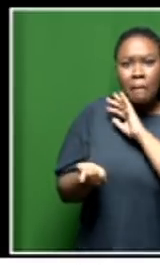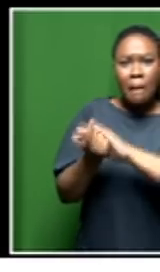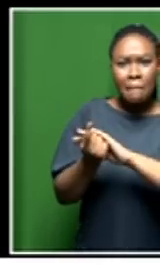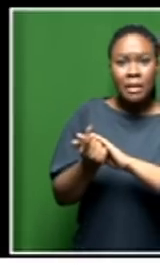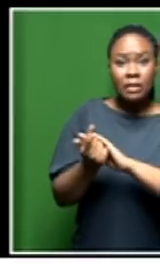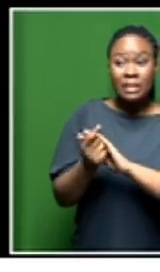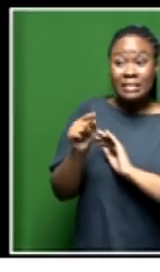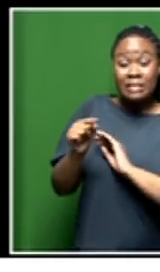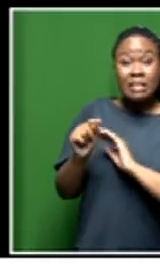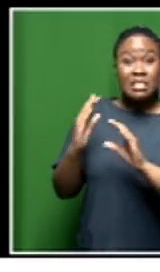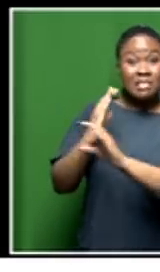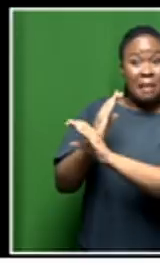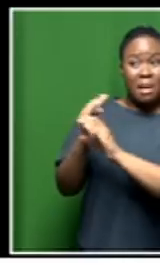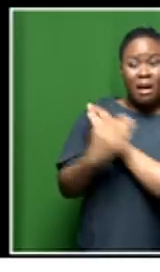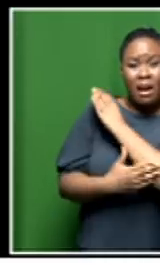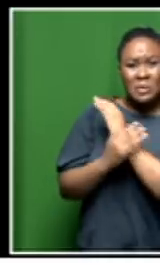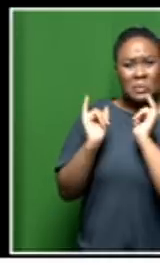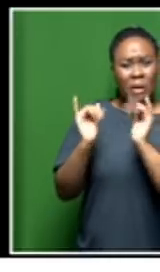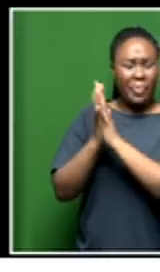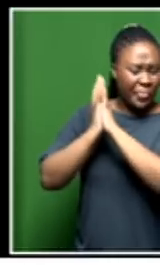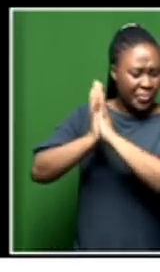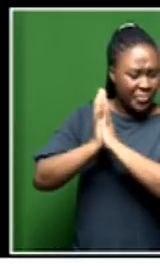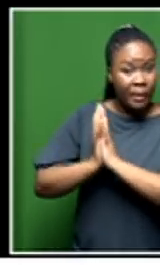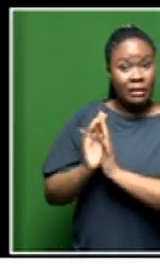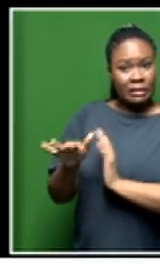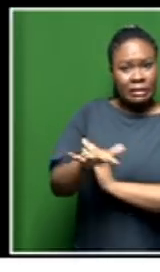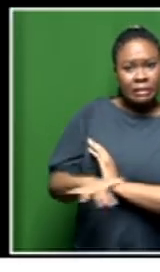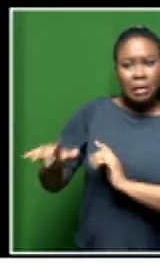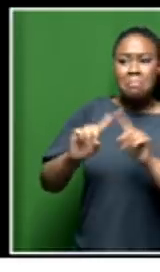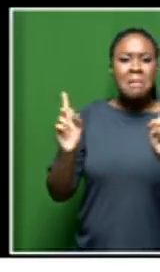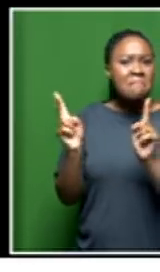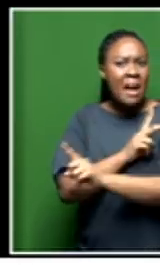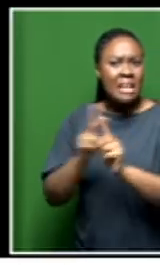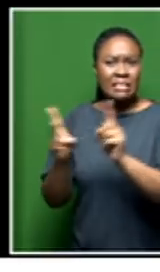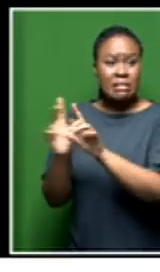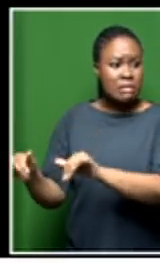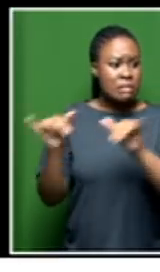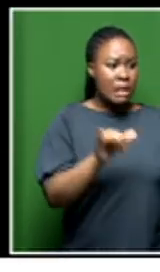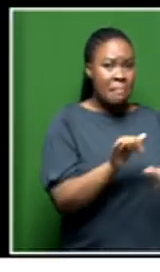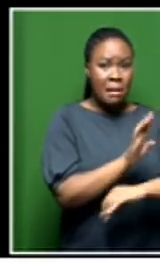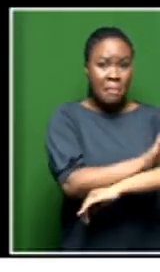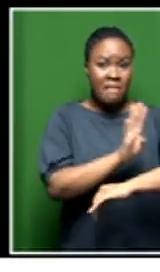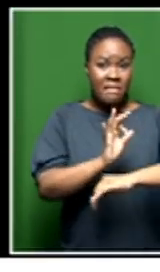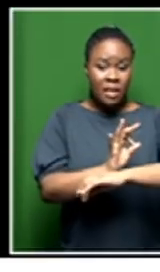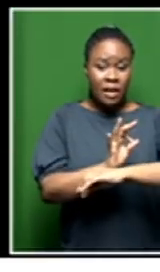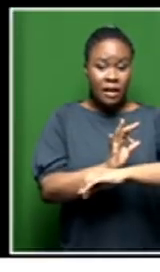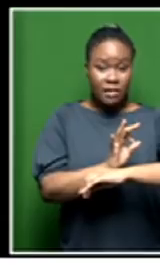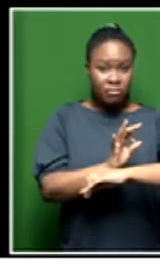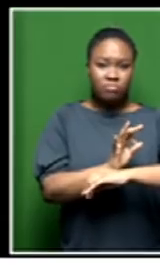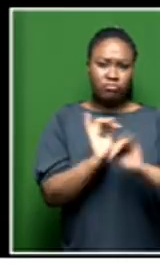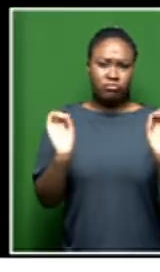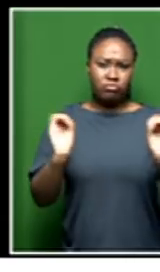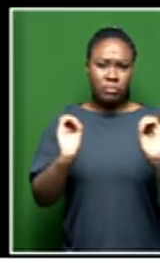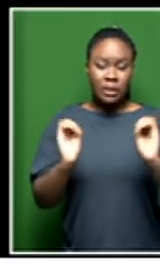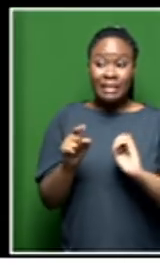whole environment in Zambia was not conducive. But there was no violence such as the violence we see in West Africa. In